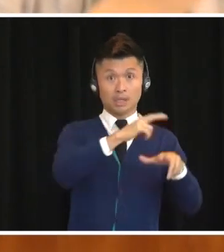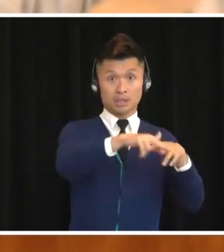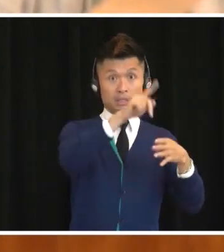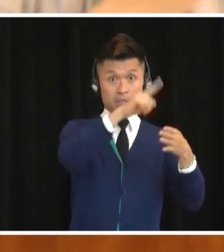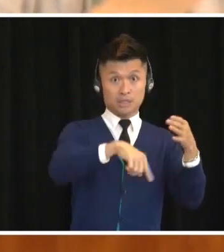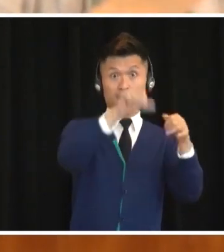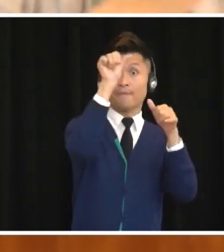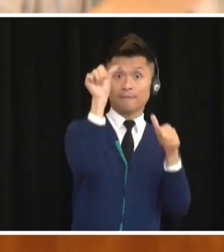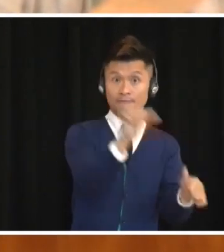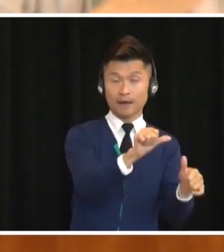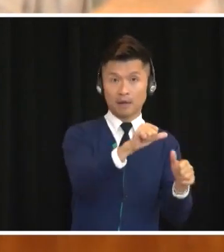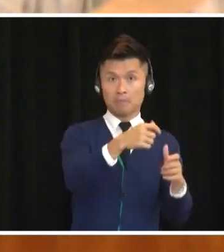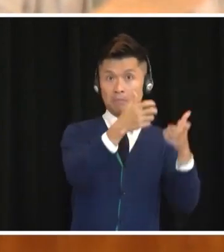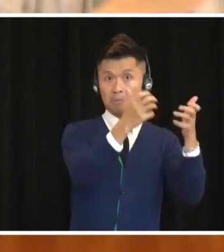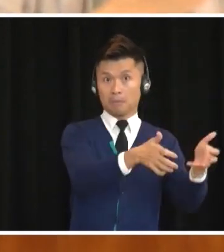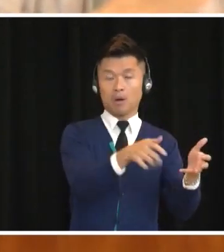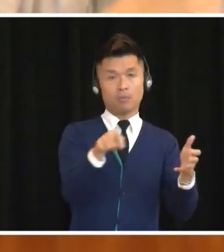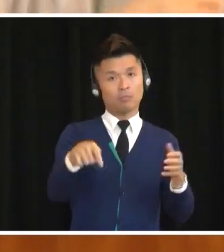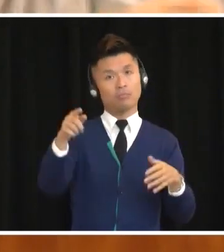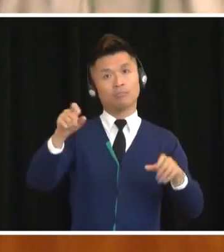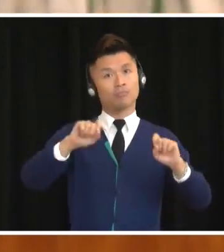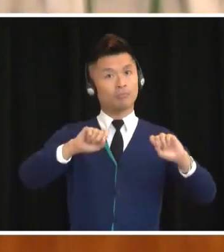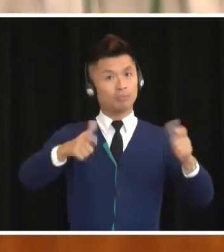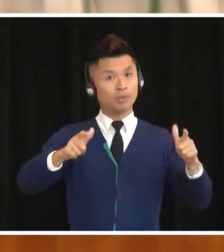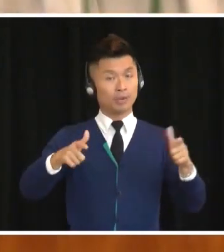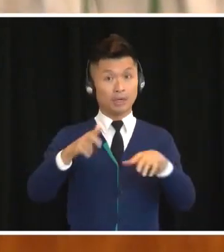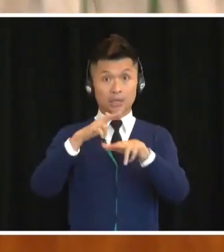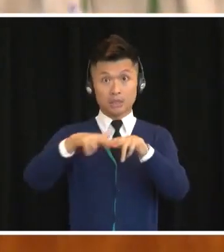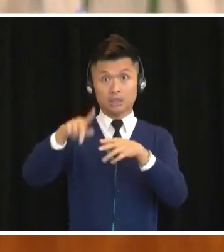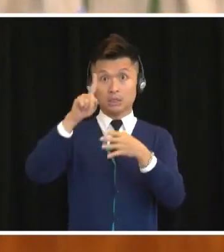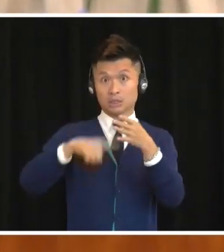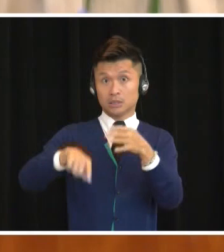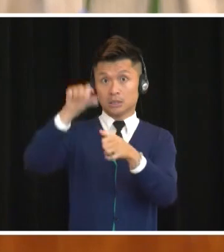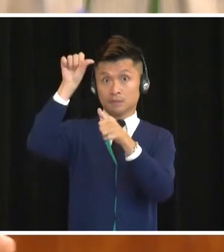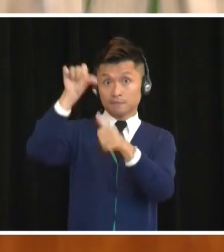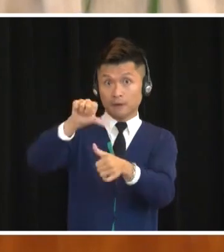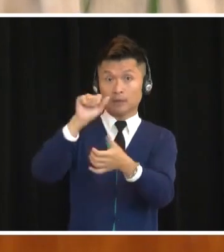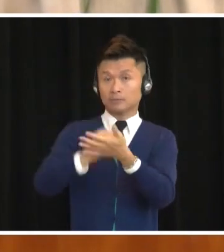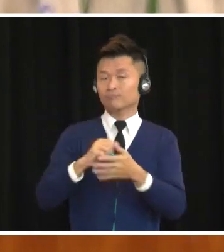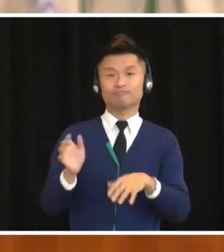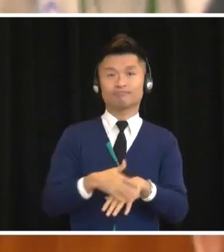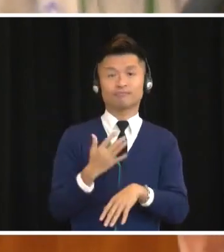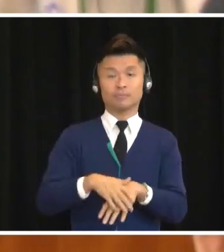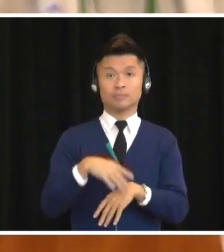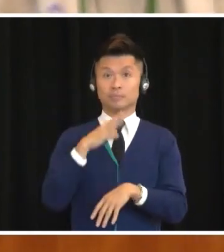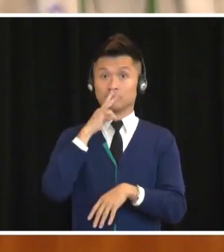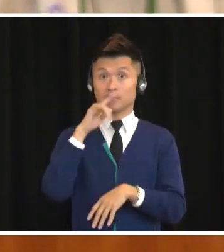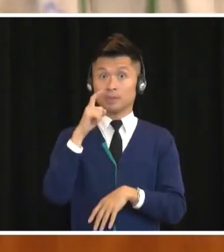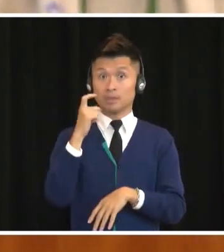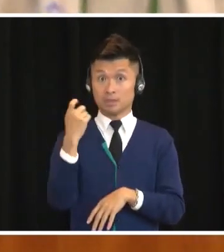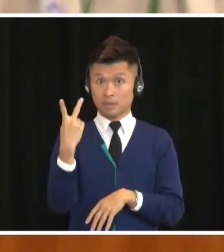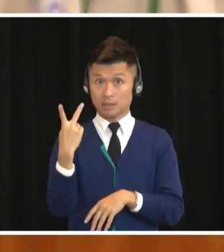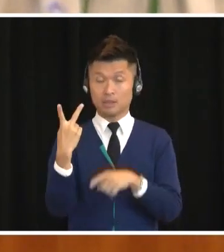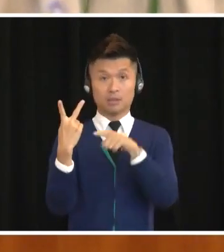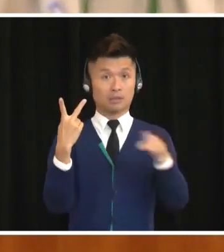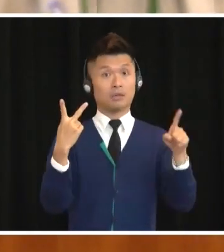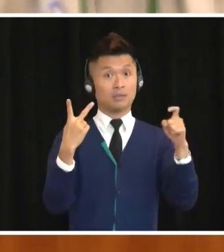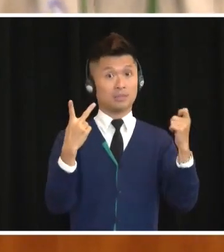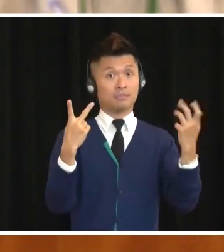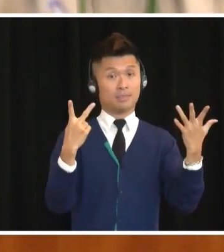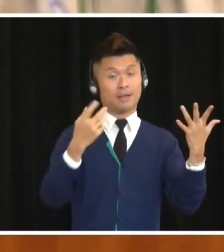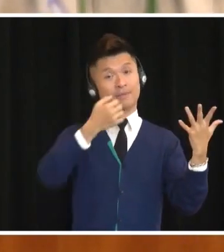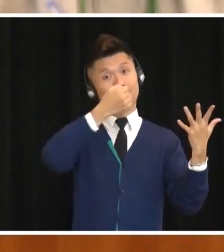They can receive protective measures. They are not criminal punishment at all. For 12